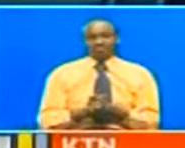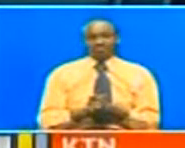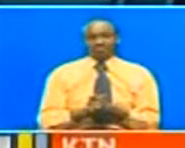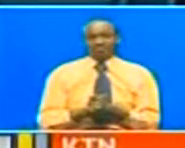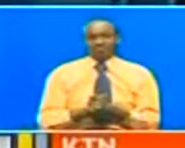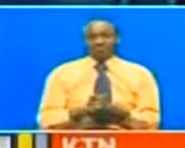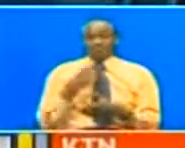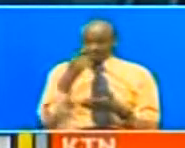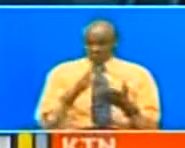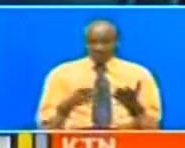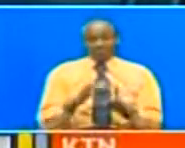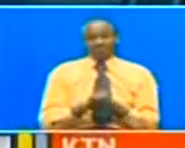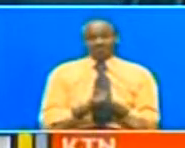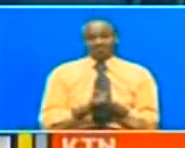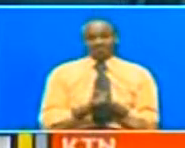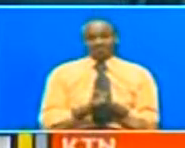I would throw that. It is very painful.